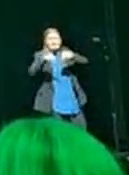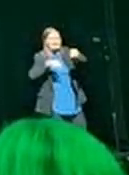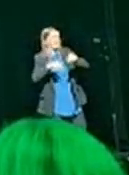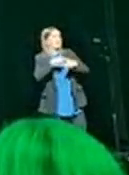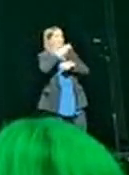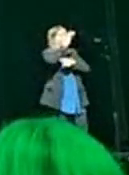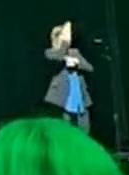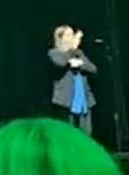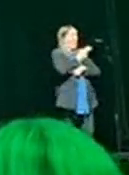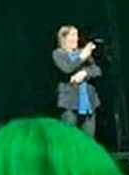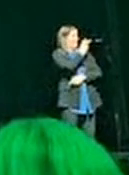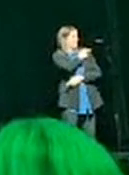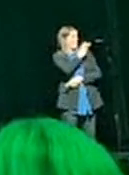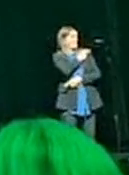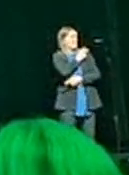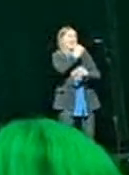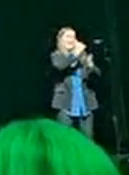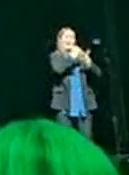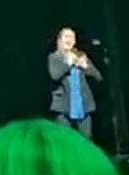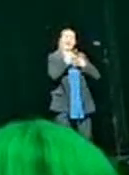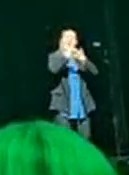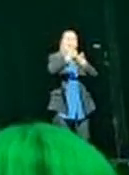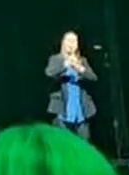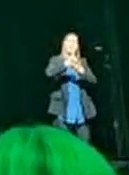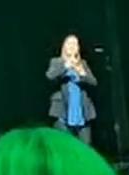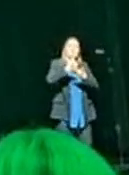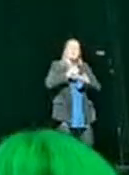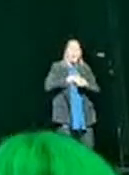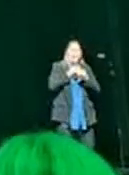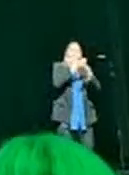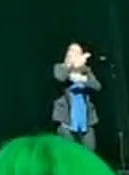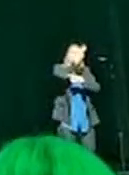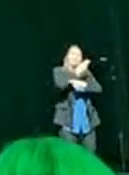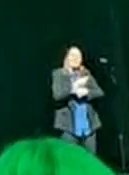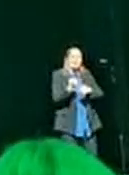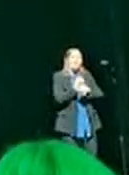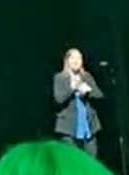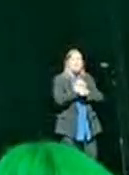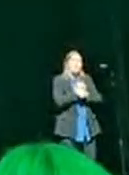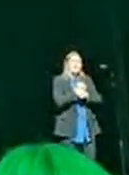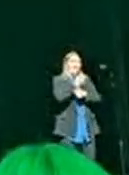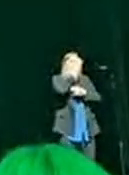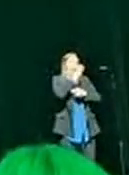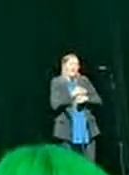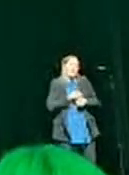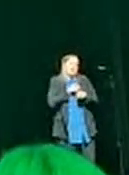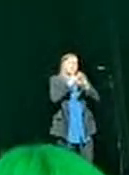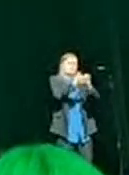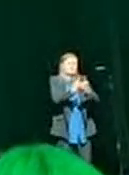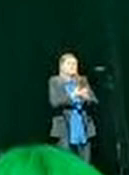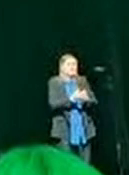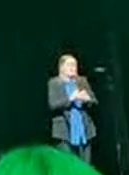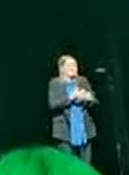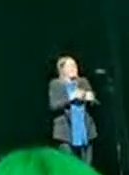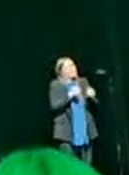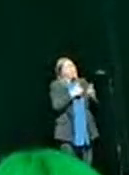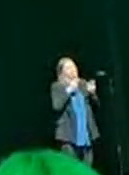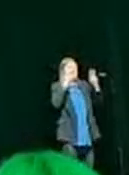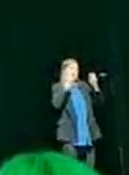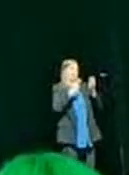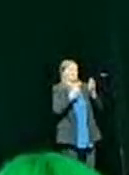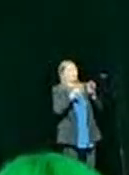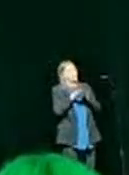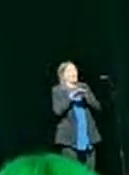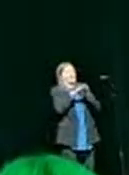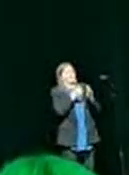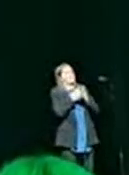officers, help artists make art for regular people, such as my cousin. And I truly did